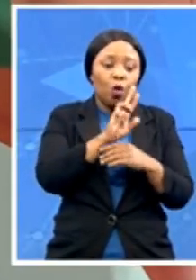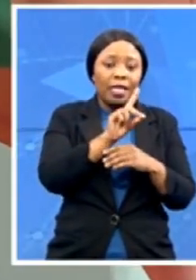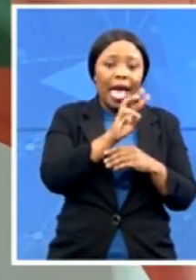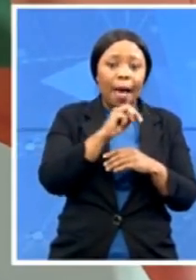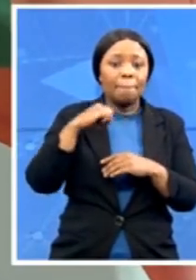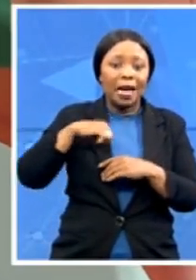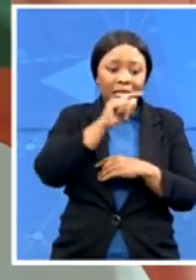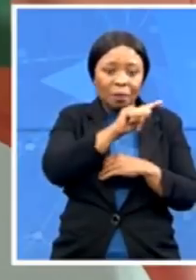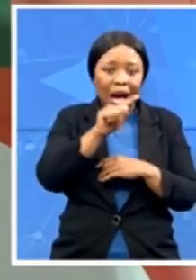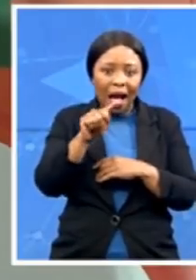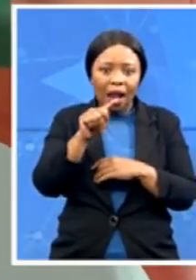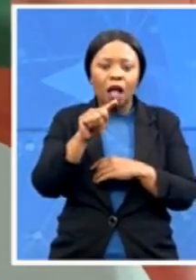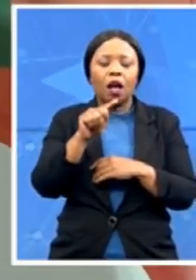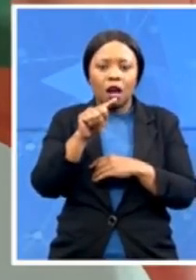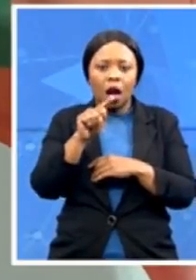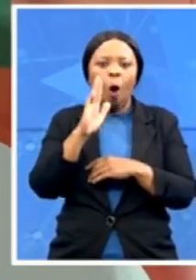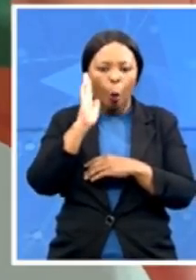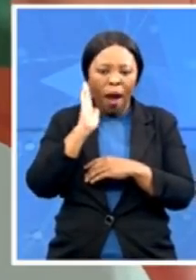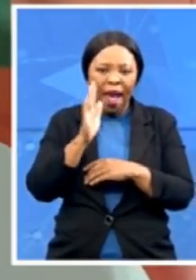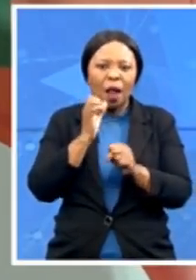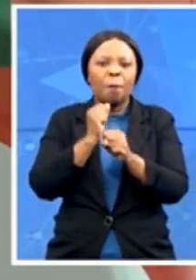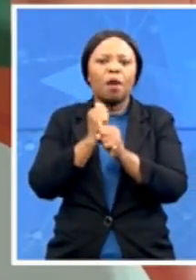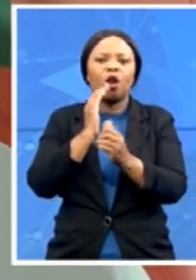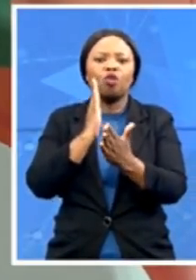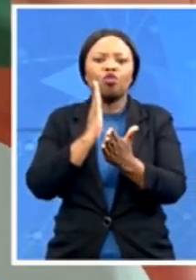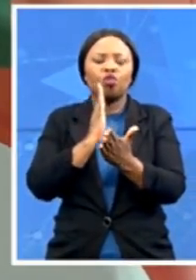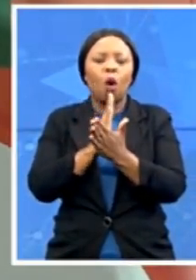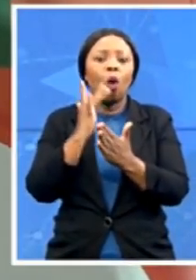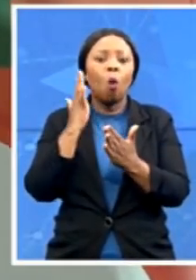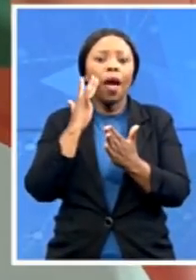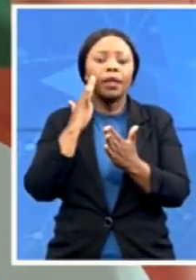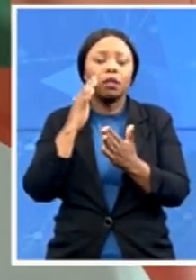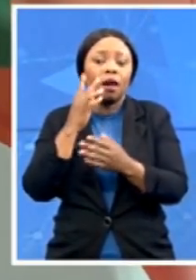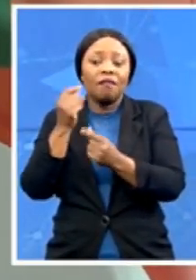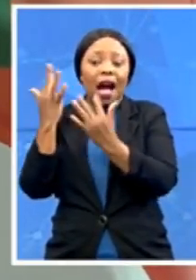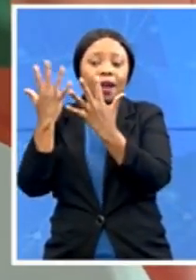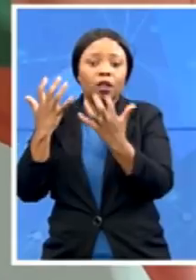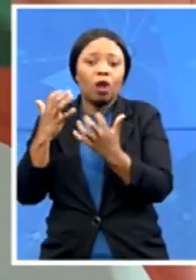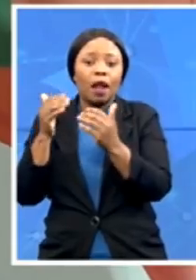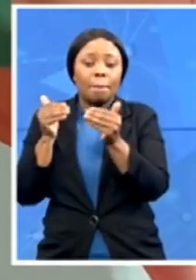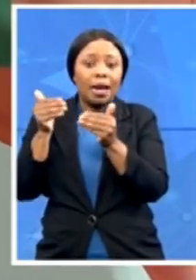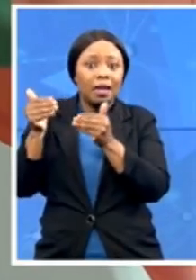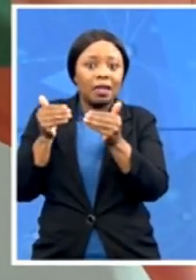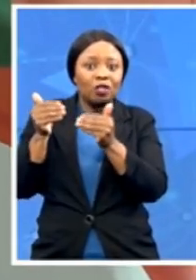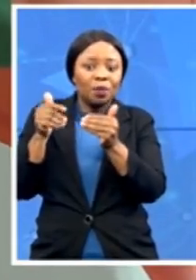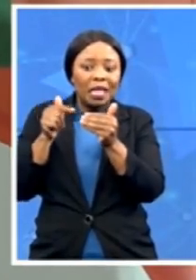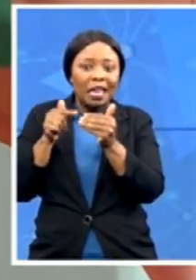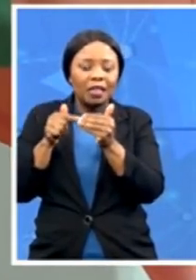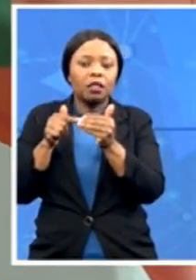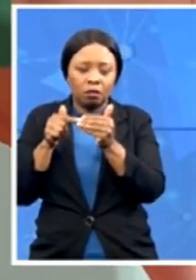screws when financial management is concerned, where financial management is